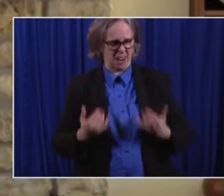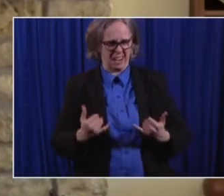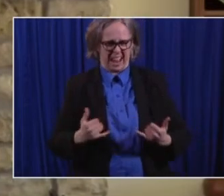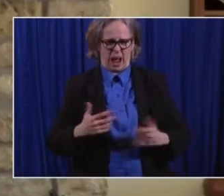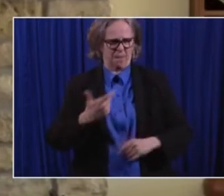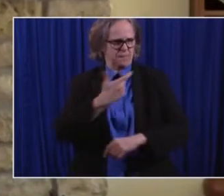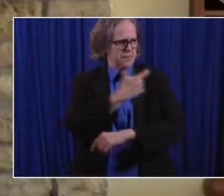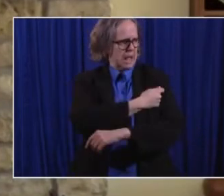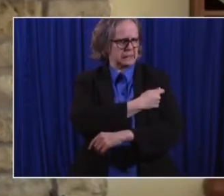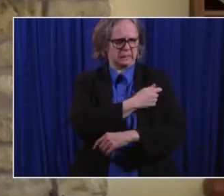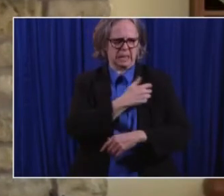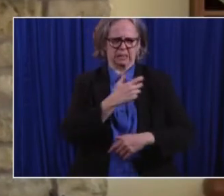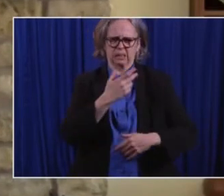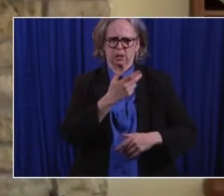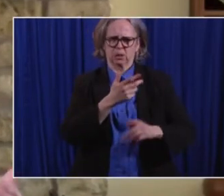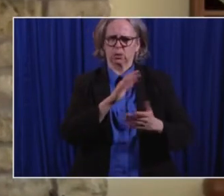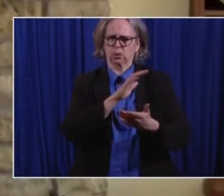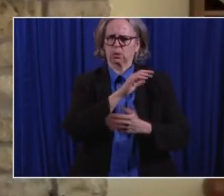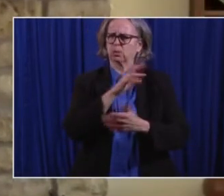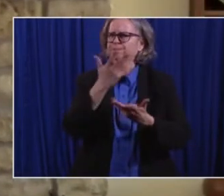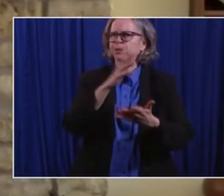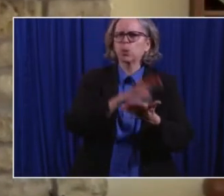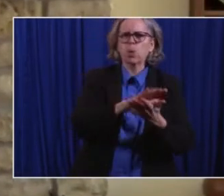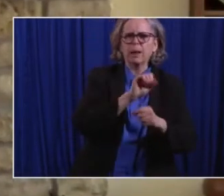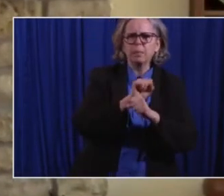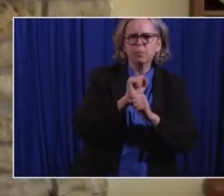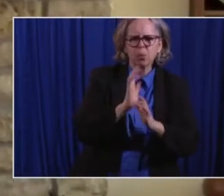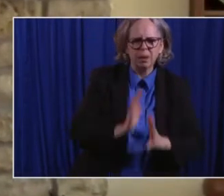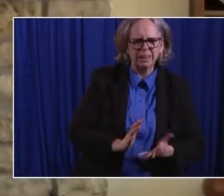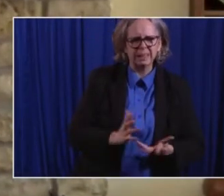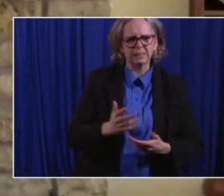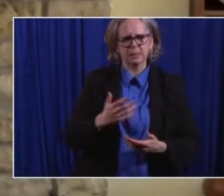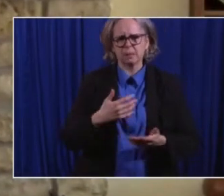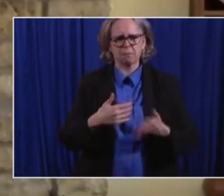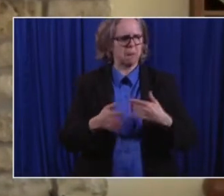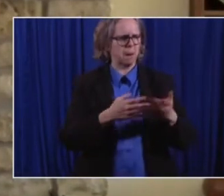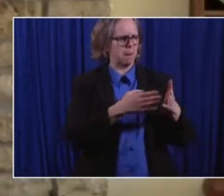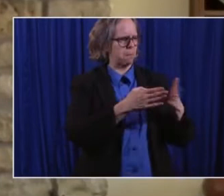personnel, public, private, parochial, every school in Ohio.